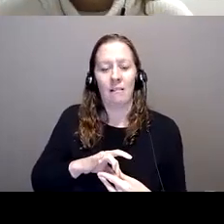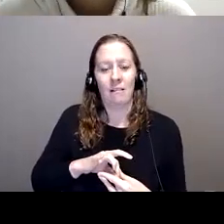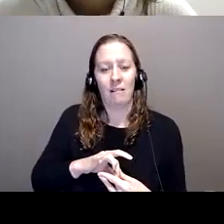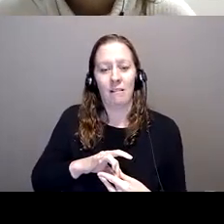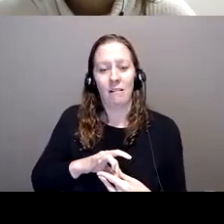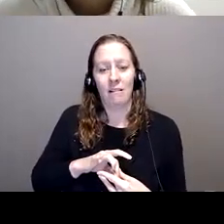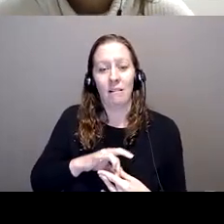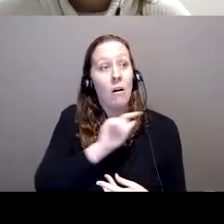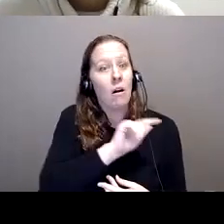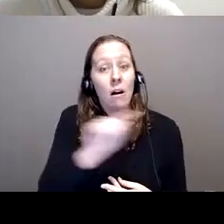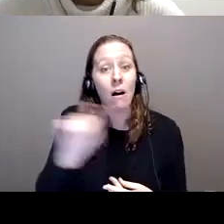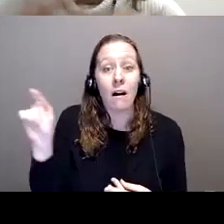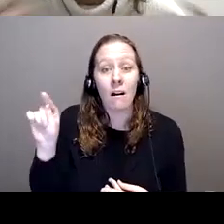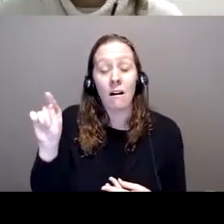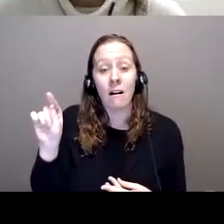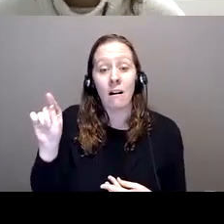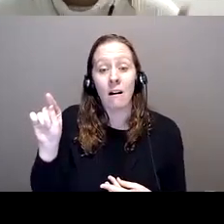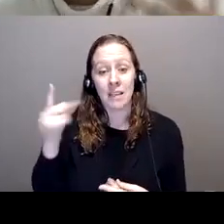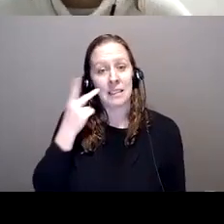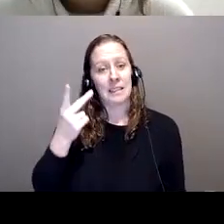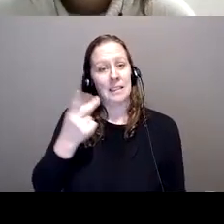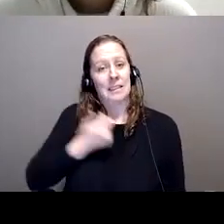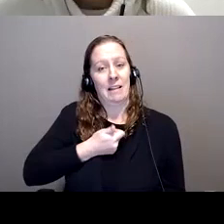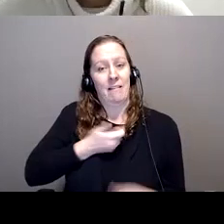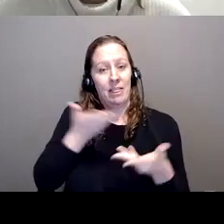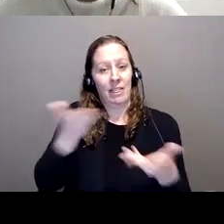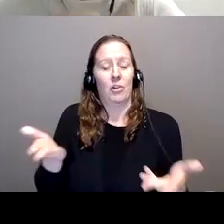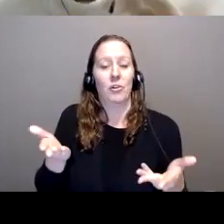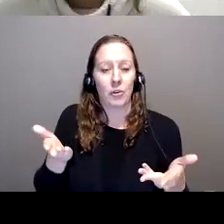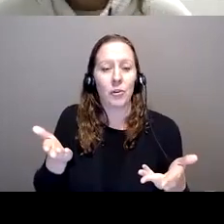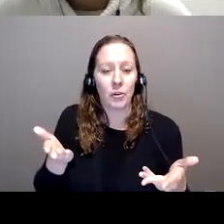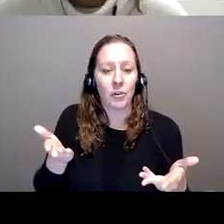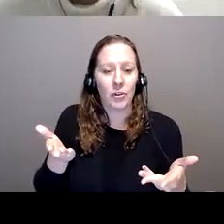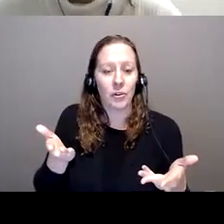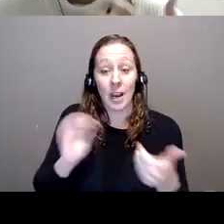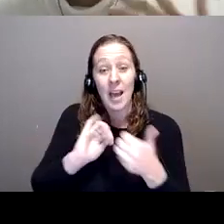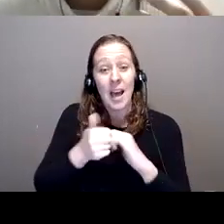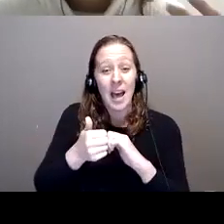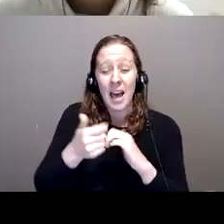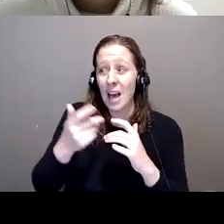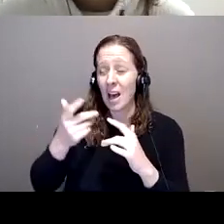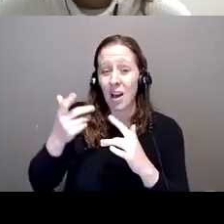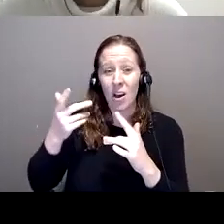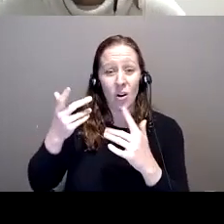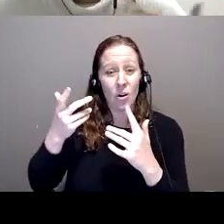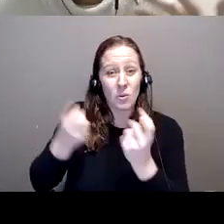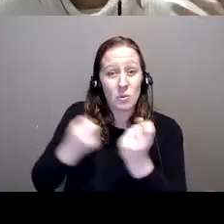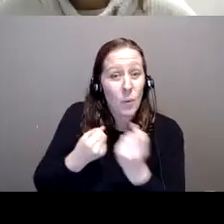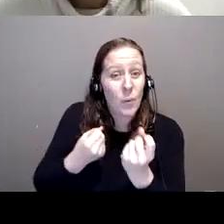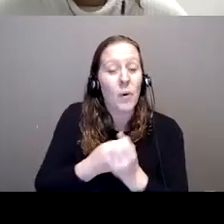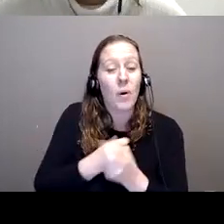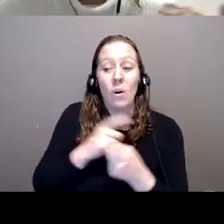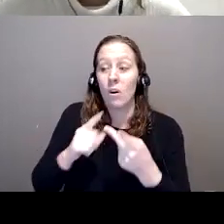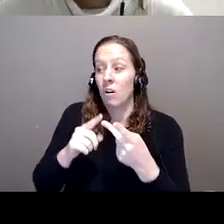of the different ways in which our community shows itself, in the ways our infrastructure and in our supports, in